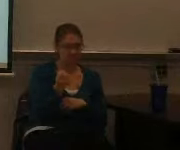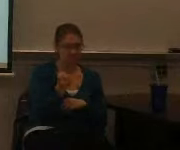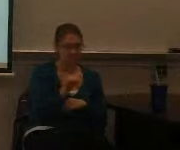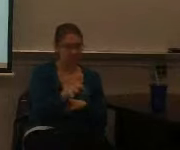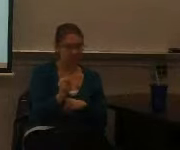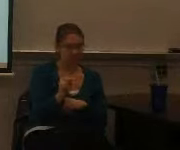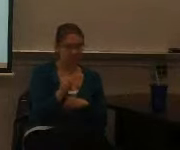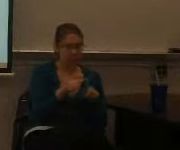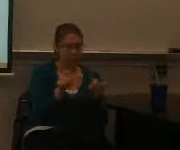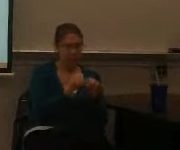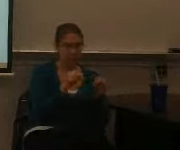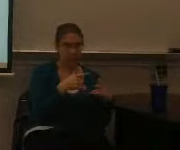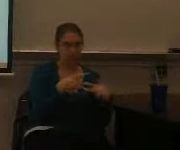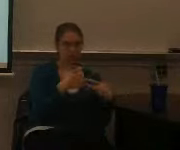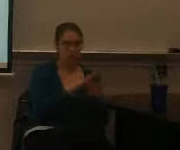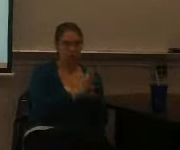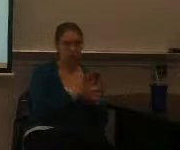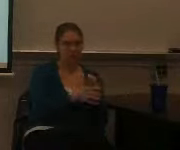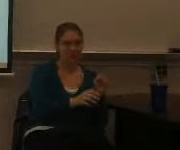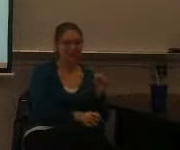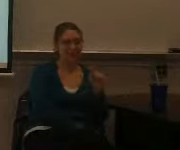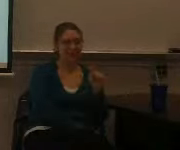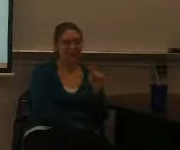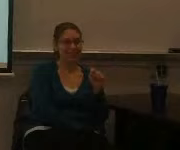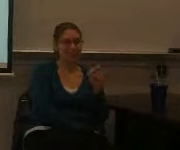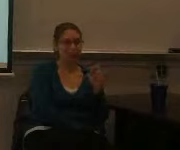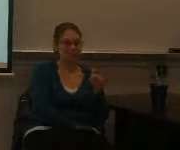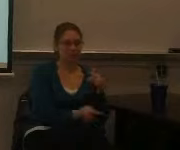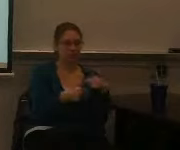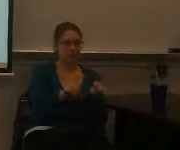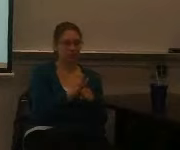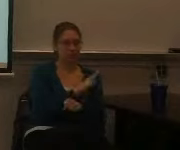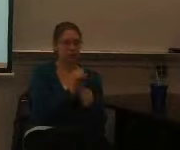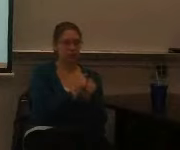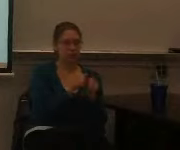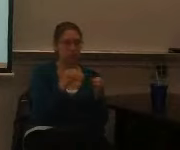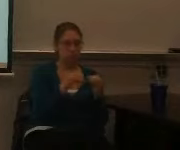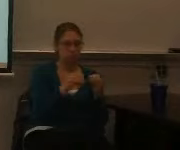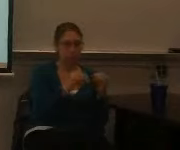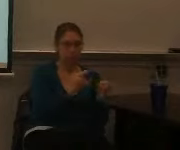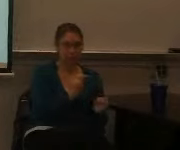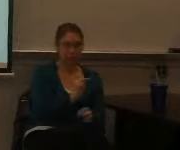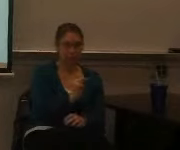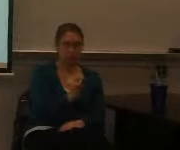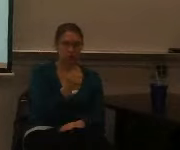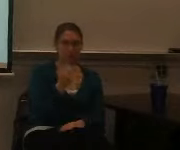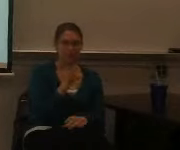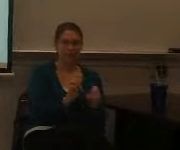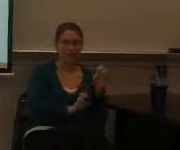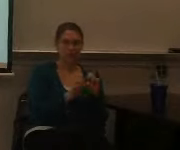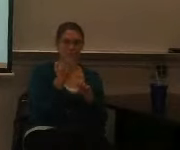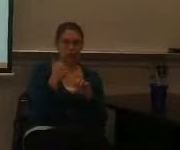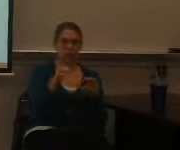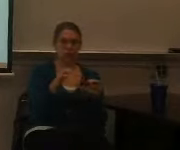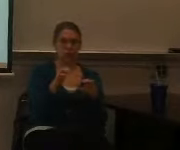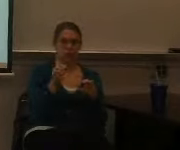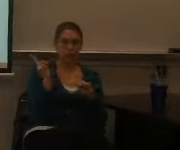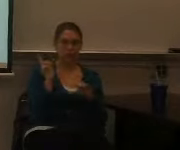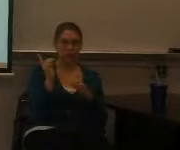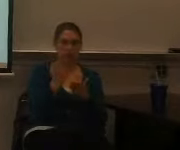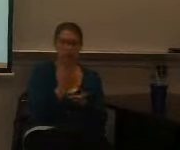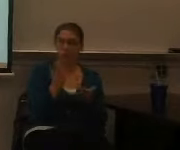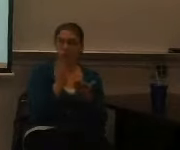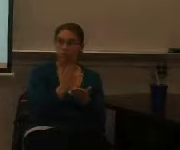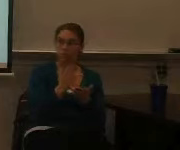that systems tend to get saturated up as you loaded them with more and more nitrogen. One of the experiments was done up